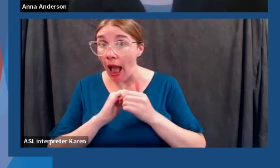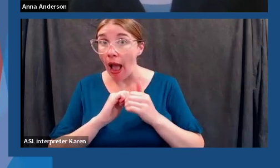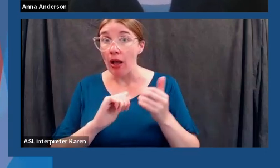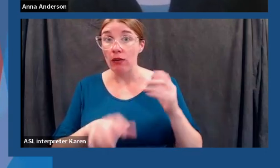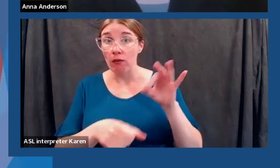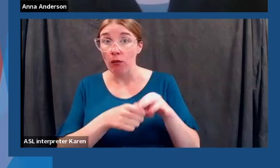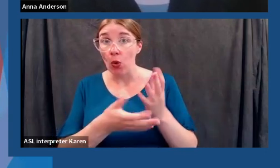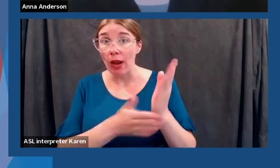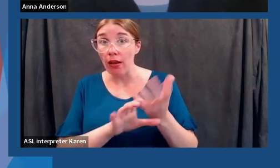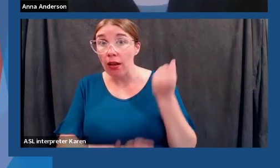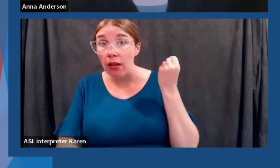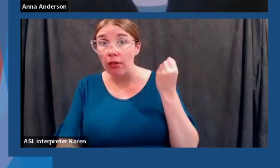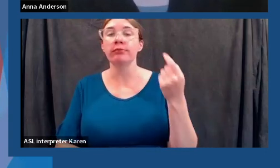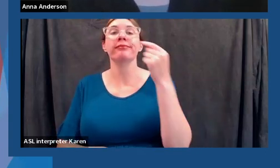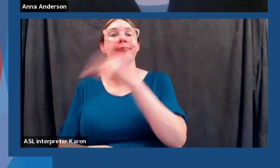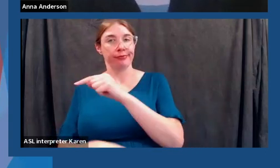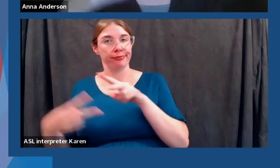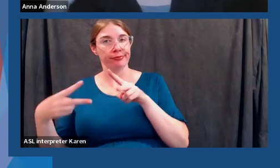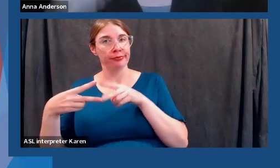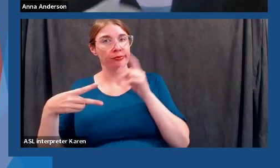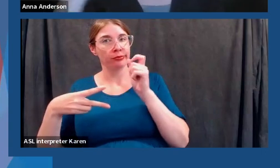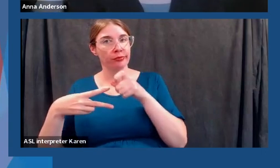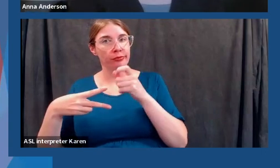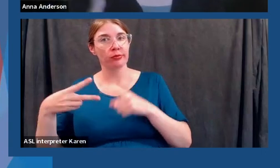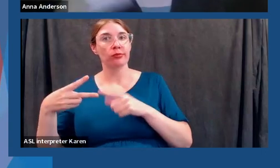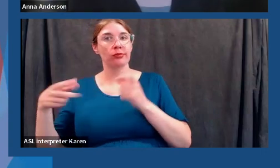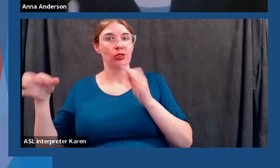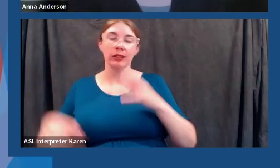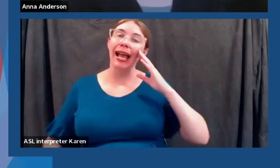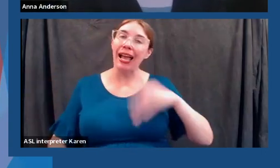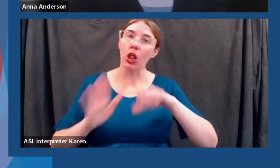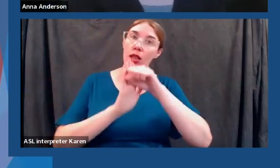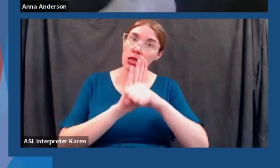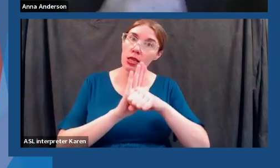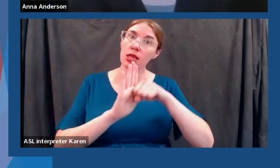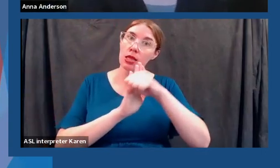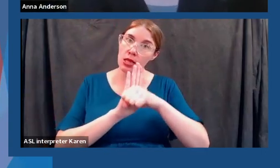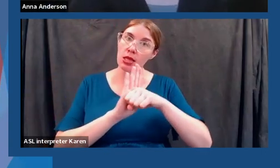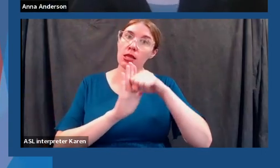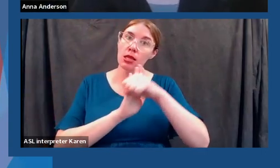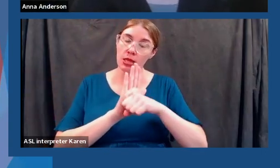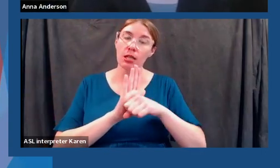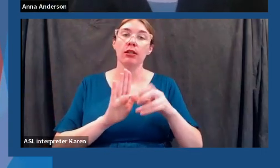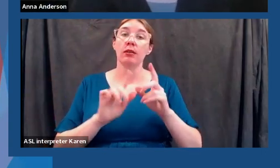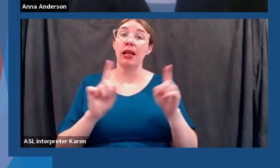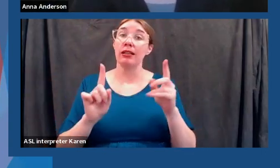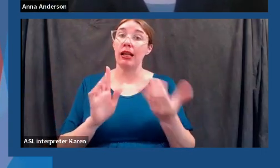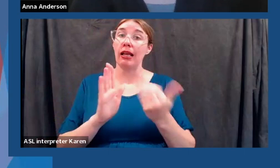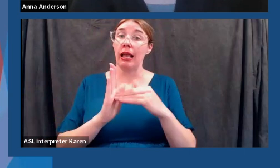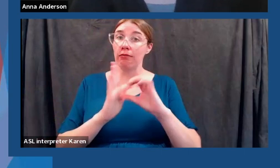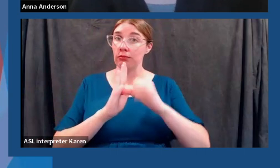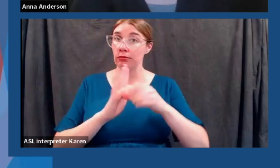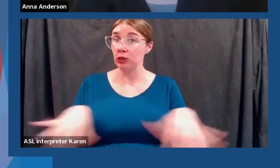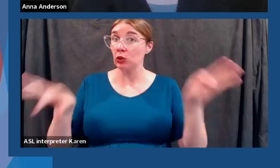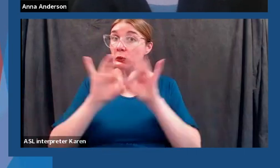court to decide. And I know I've been reiterating this over and over again, but I think it's very important, especially